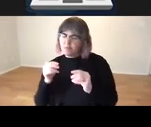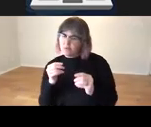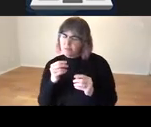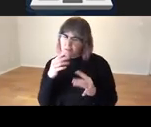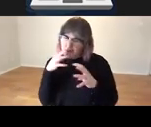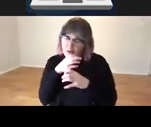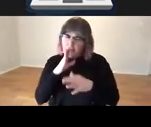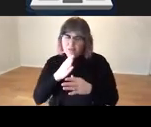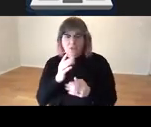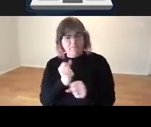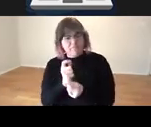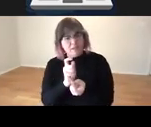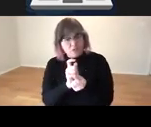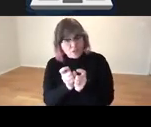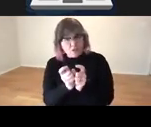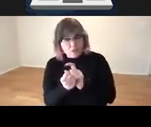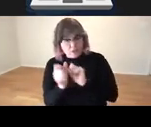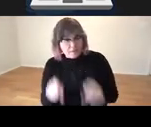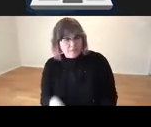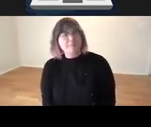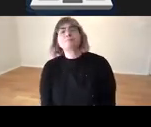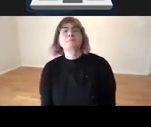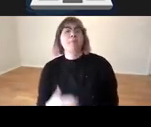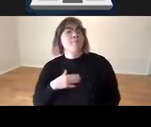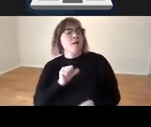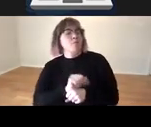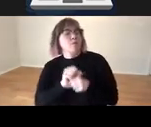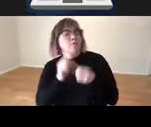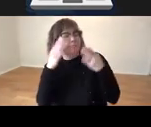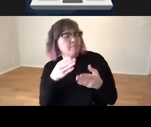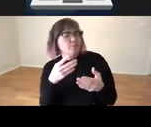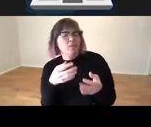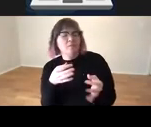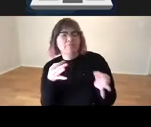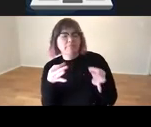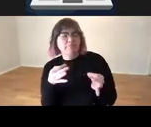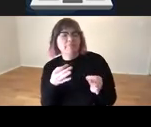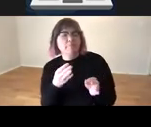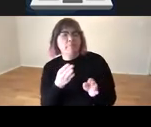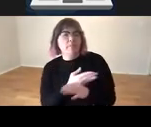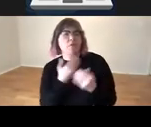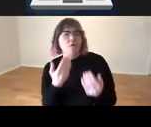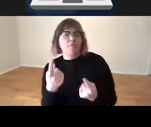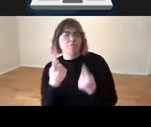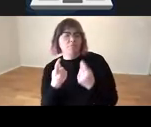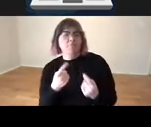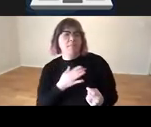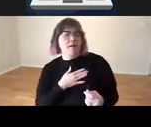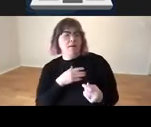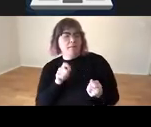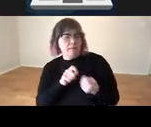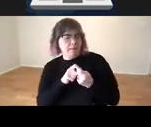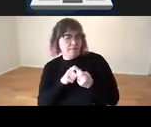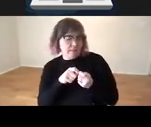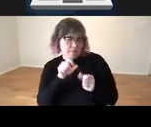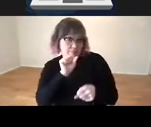year. And so the work that I do, I kind of want to talk a little bit before we open it up for question and answer about the work that I'm